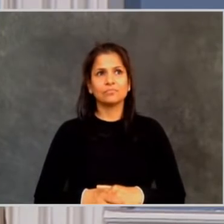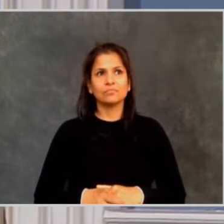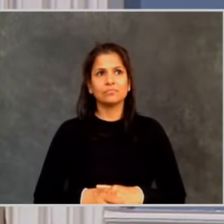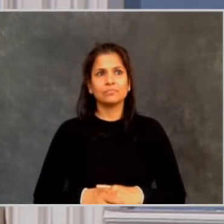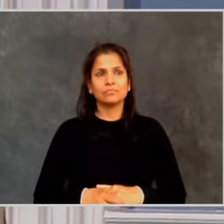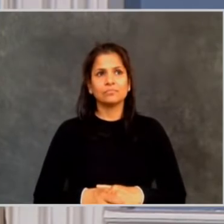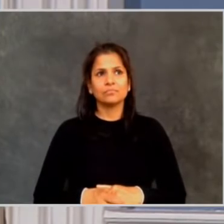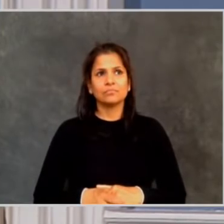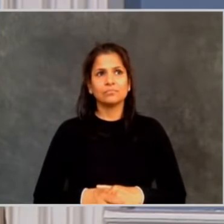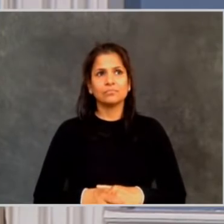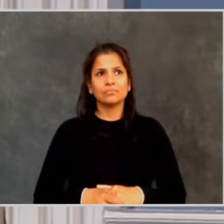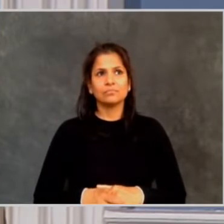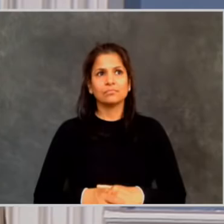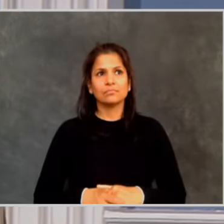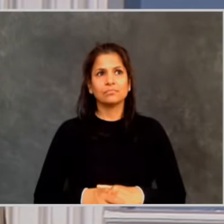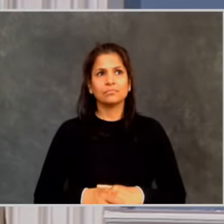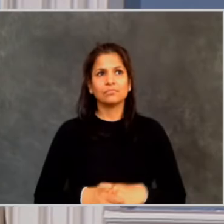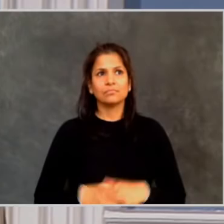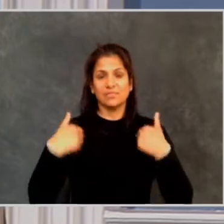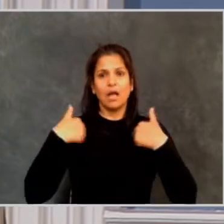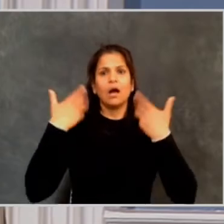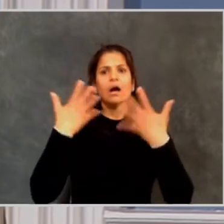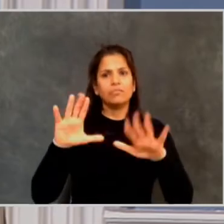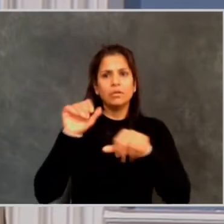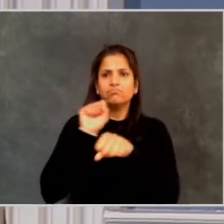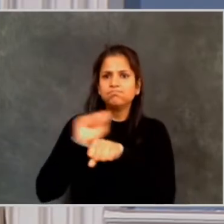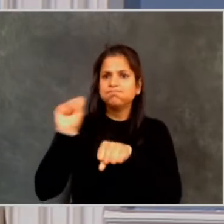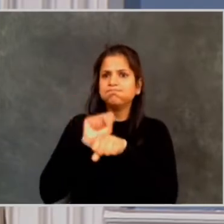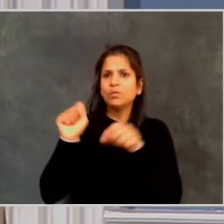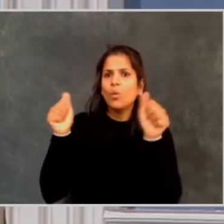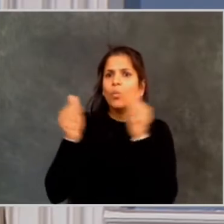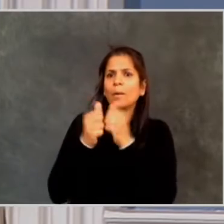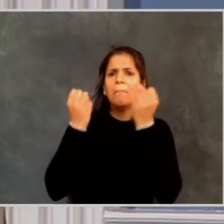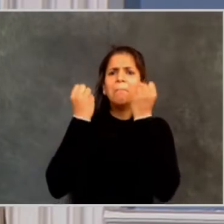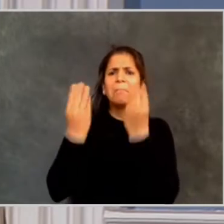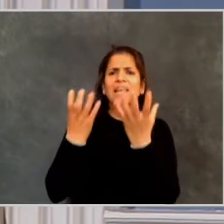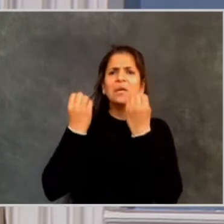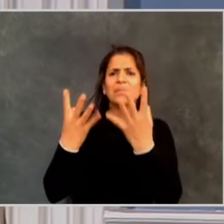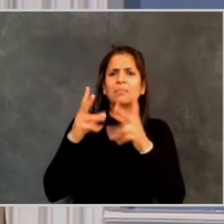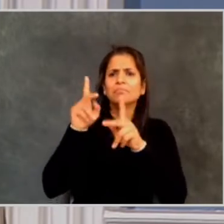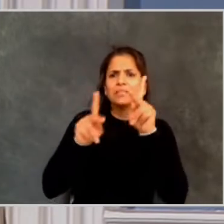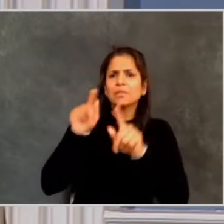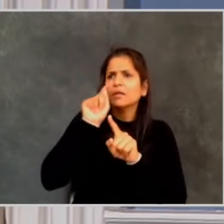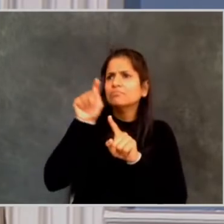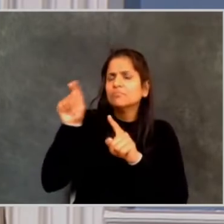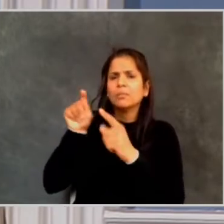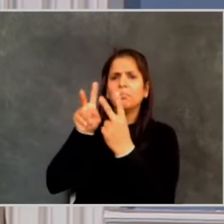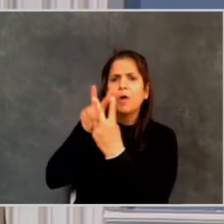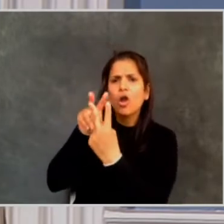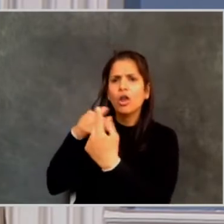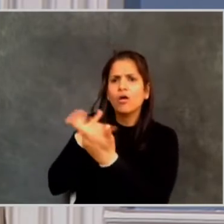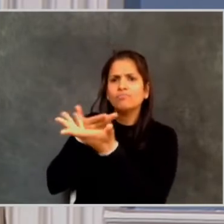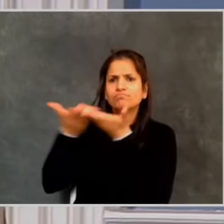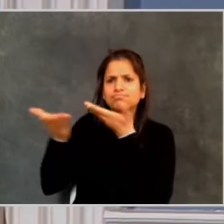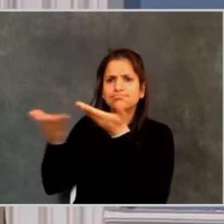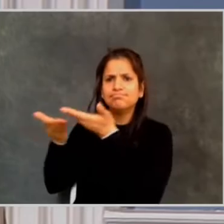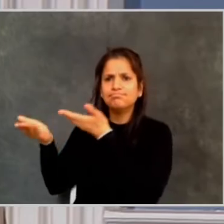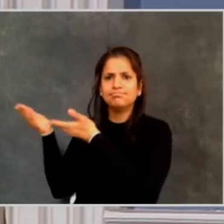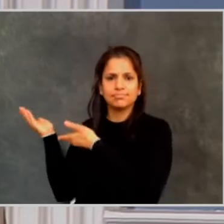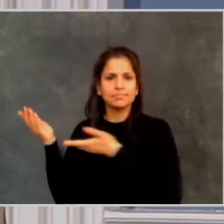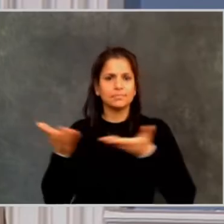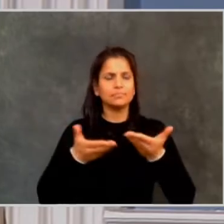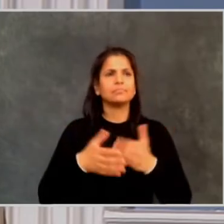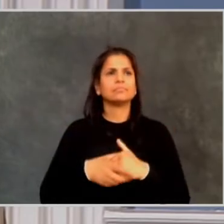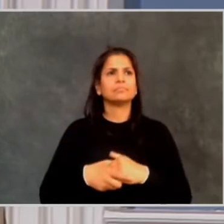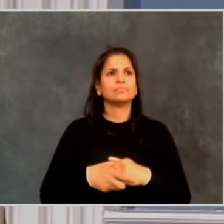also our CBOs to deliver much needed information. We've done a lot of outreach with regards to the ethnic media.